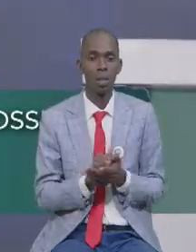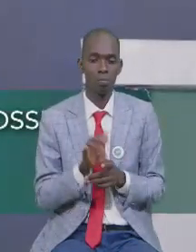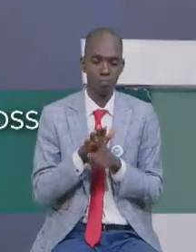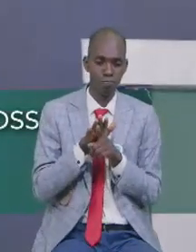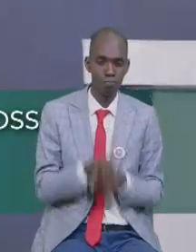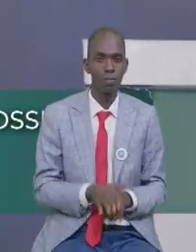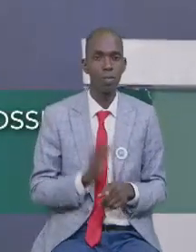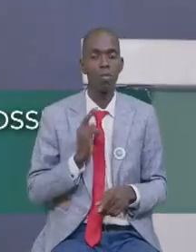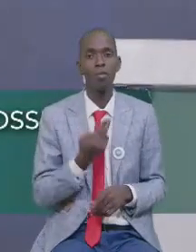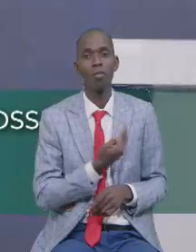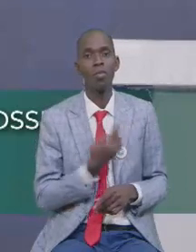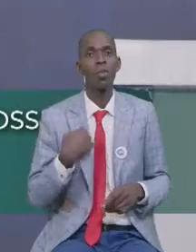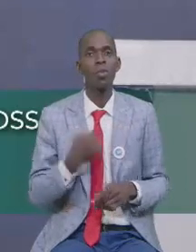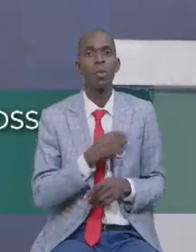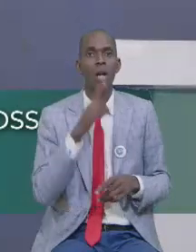we're yielding to